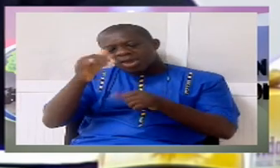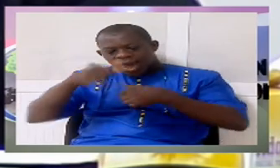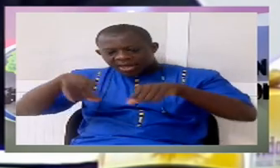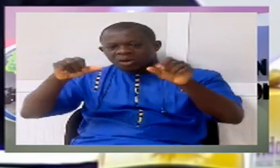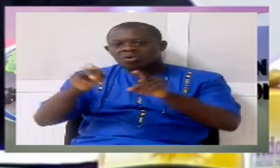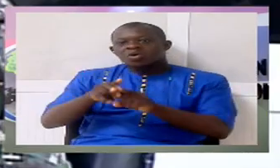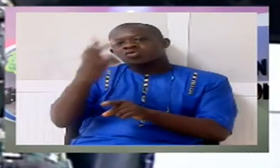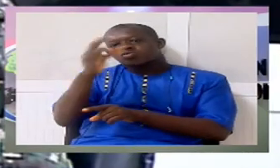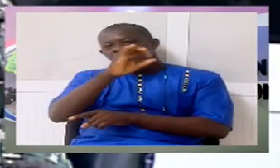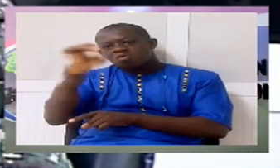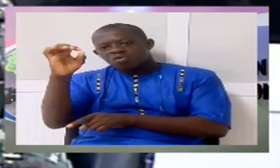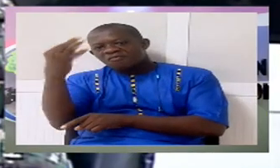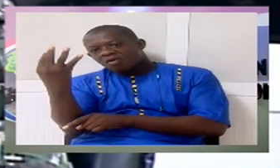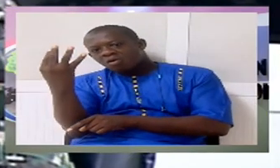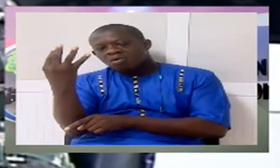2004?